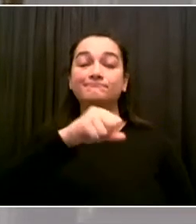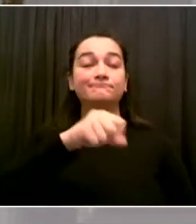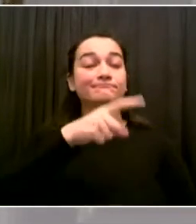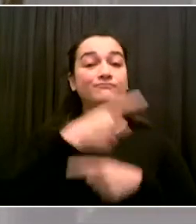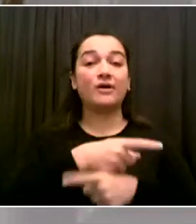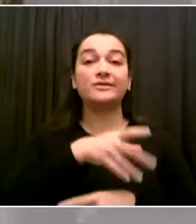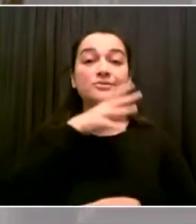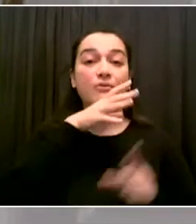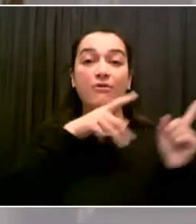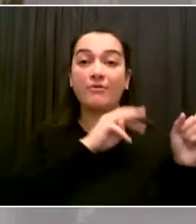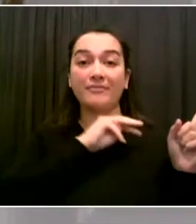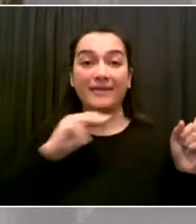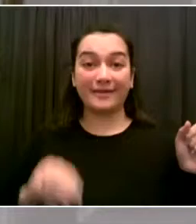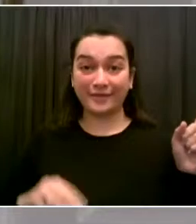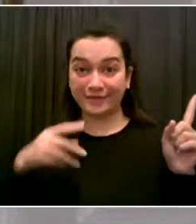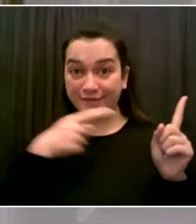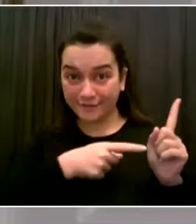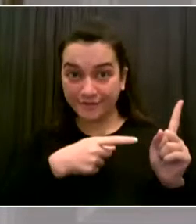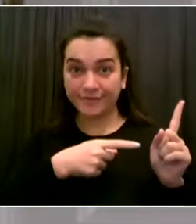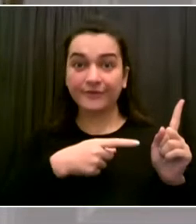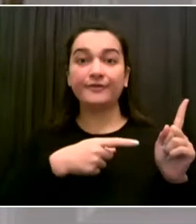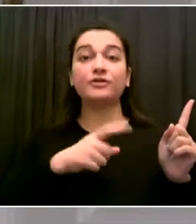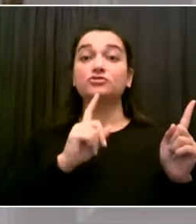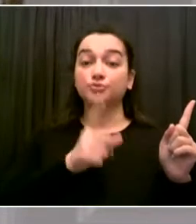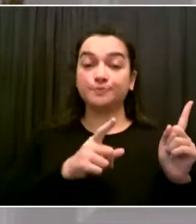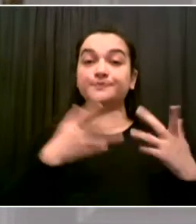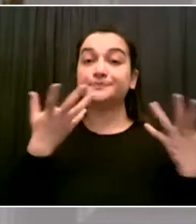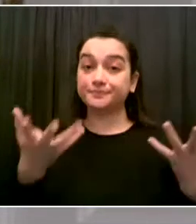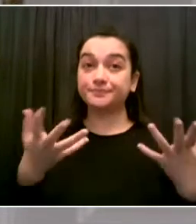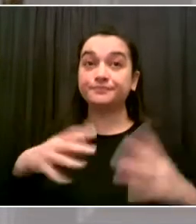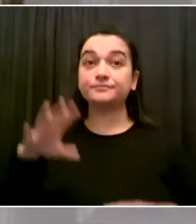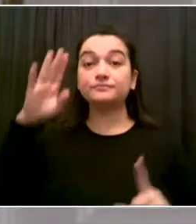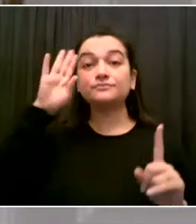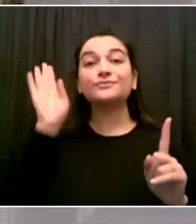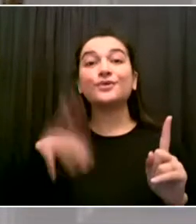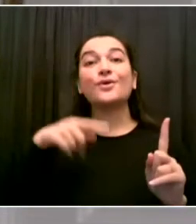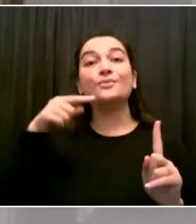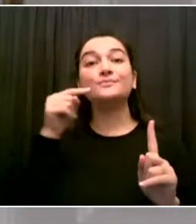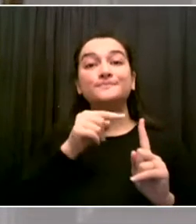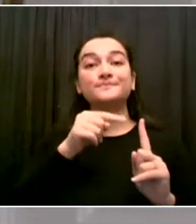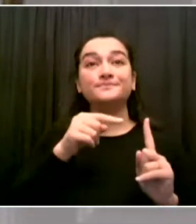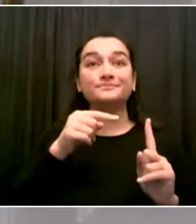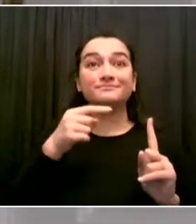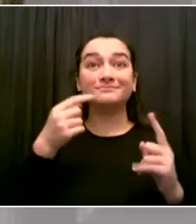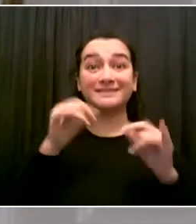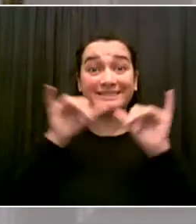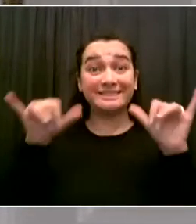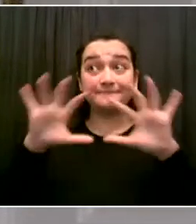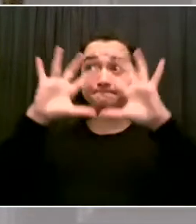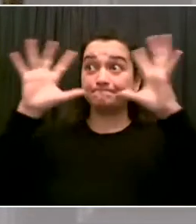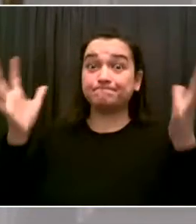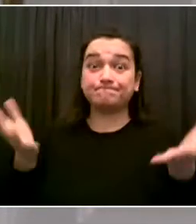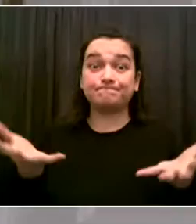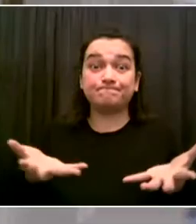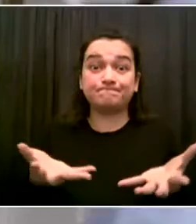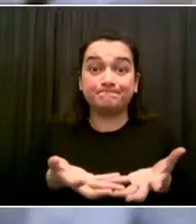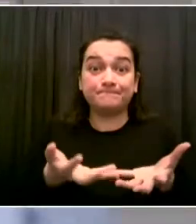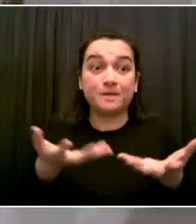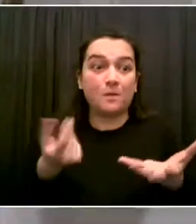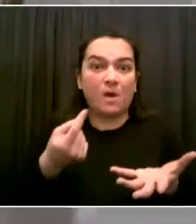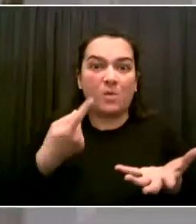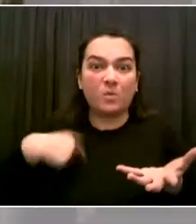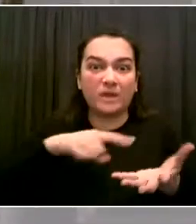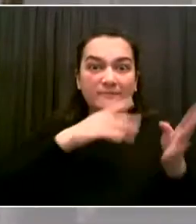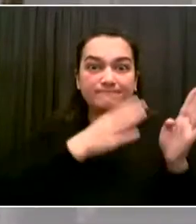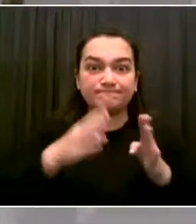Anytime you have a system that's designed to detect alarms and then respond to them, runs a danger that some people